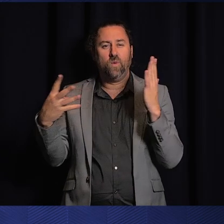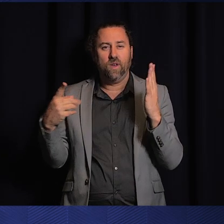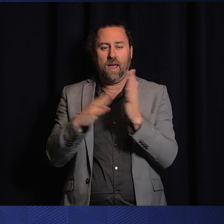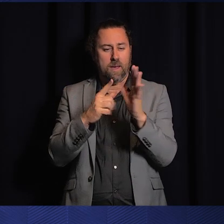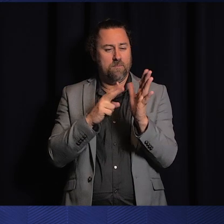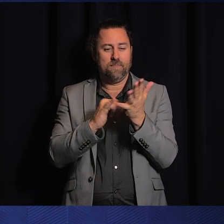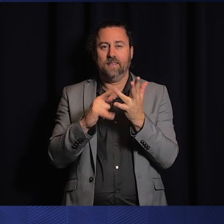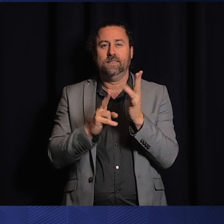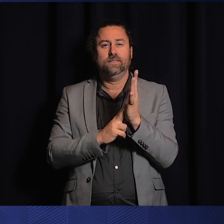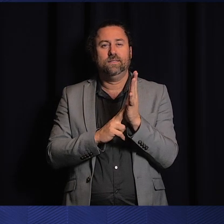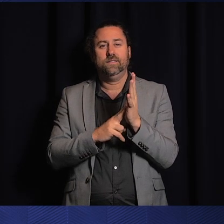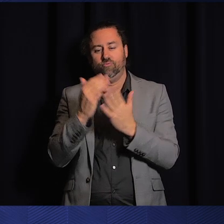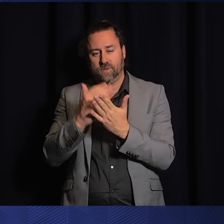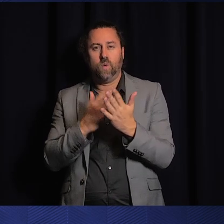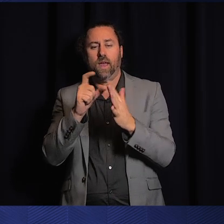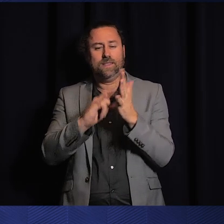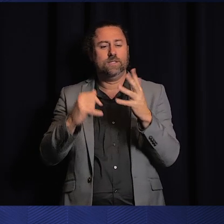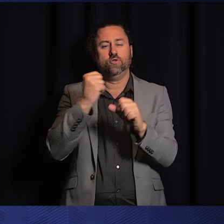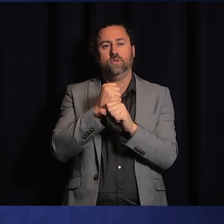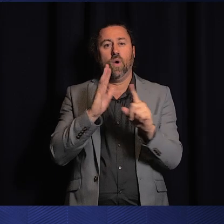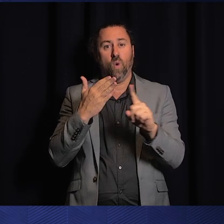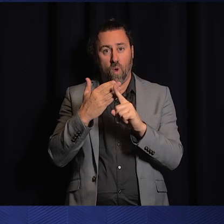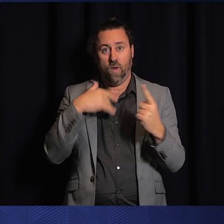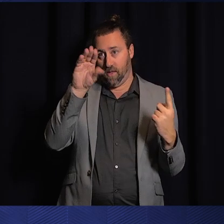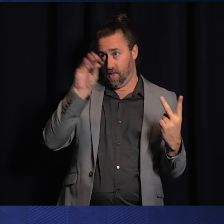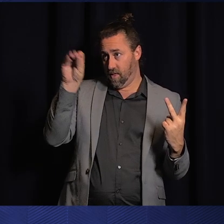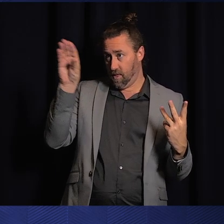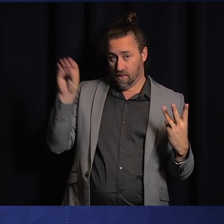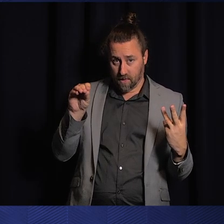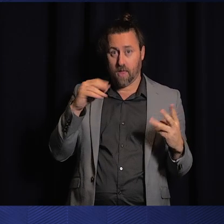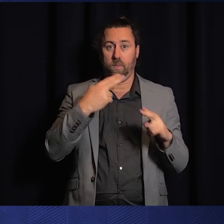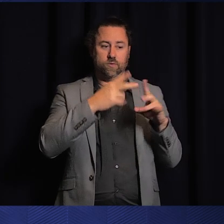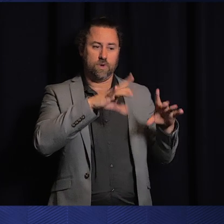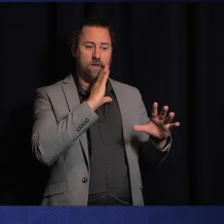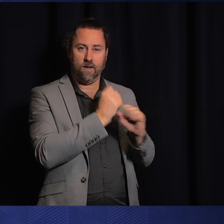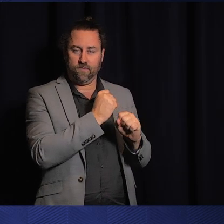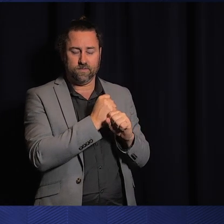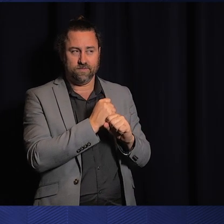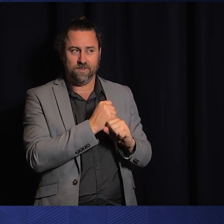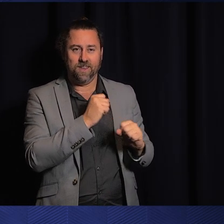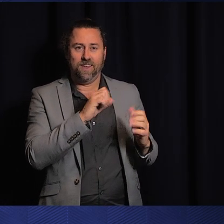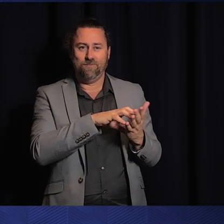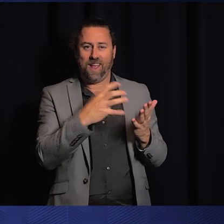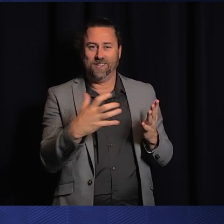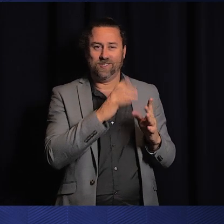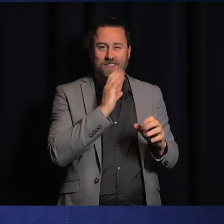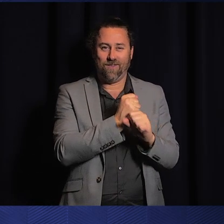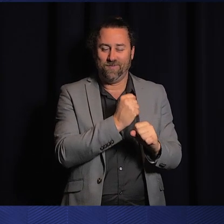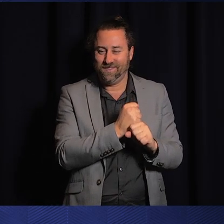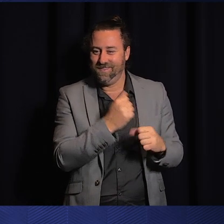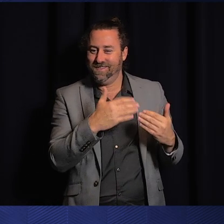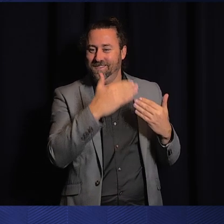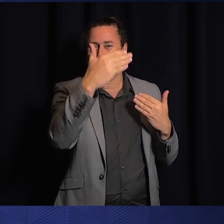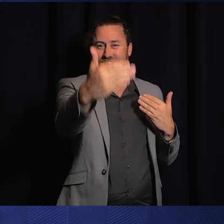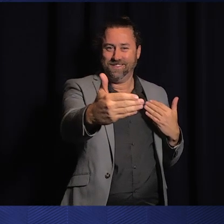the SDG goal, all are incorporated along with national plans, 8th five-year plan,